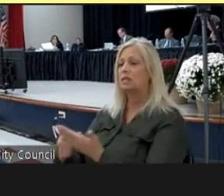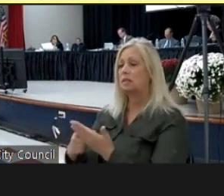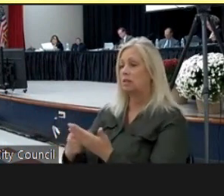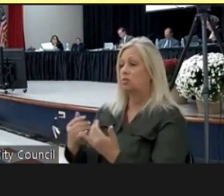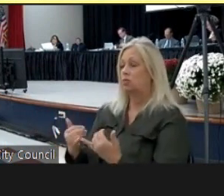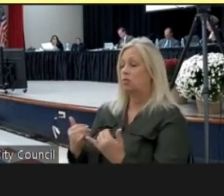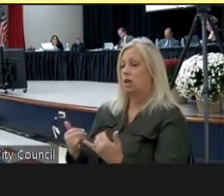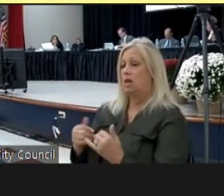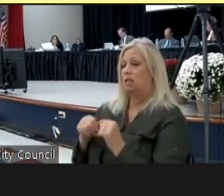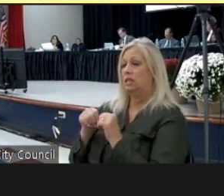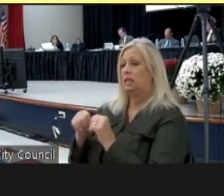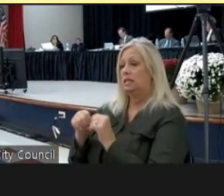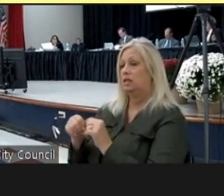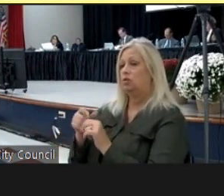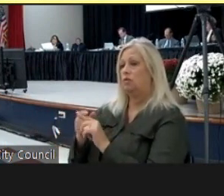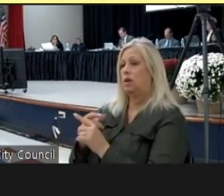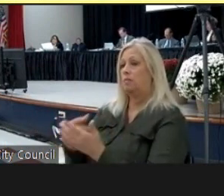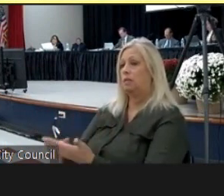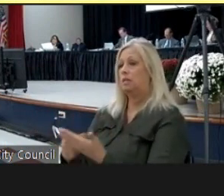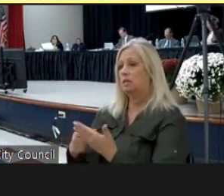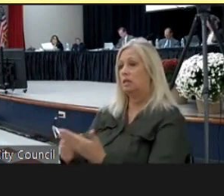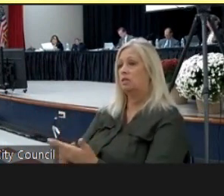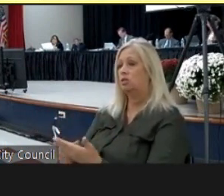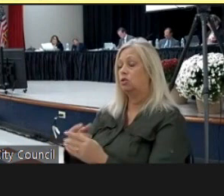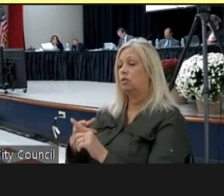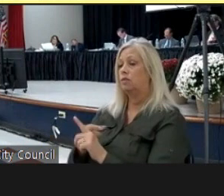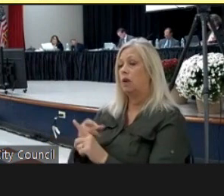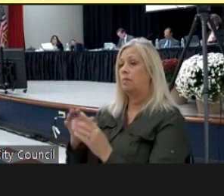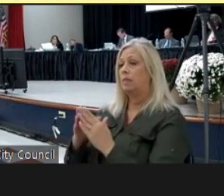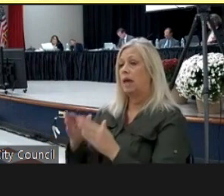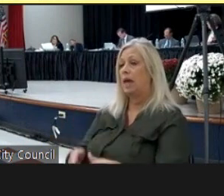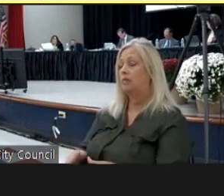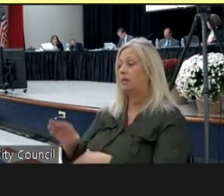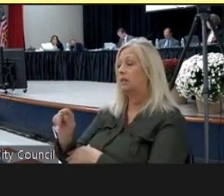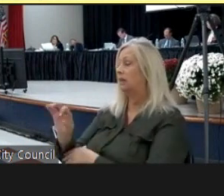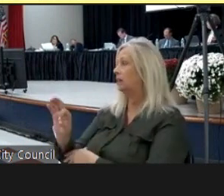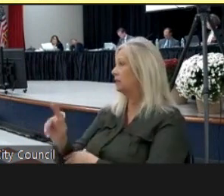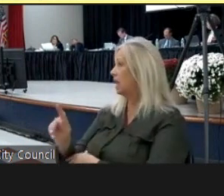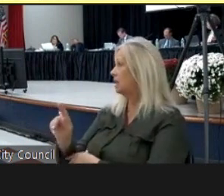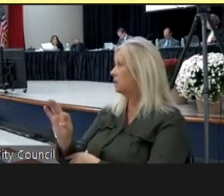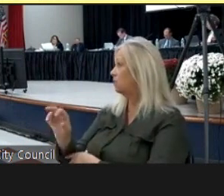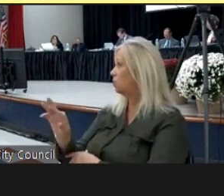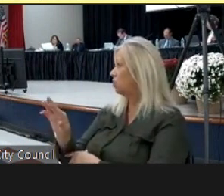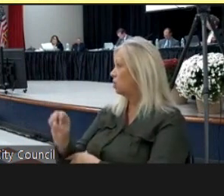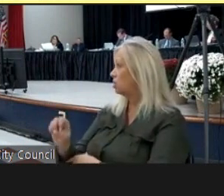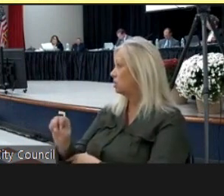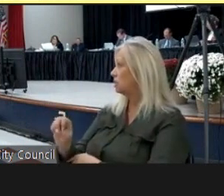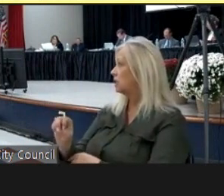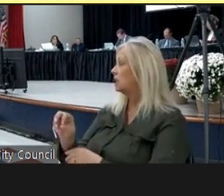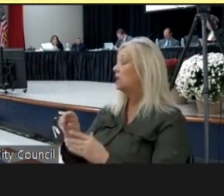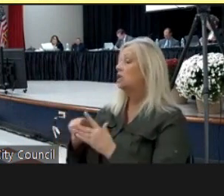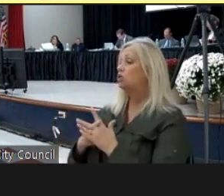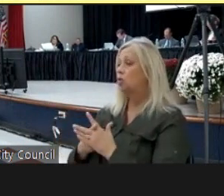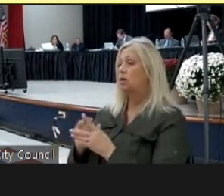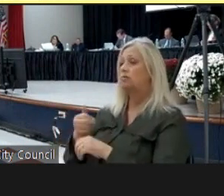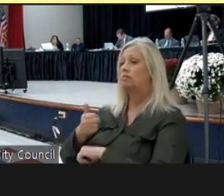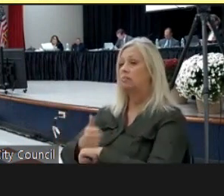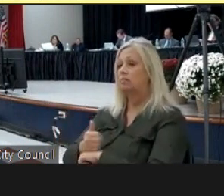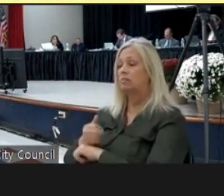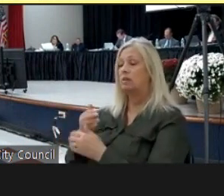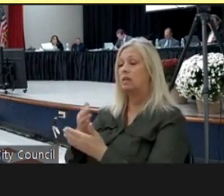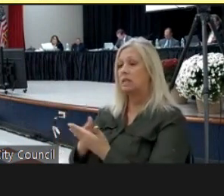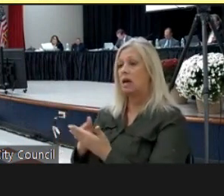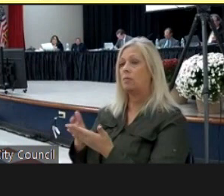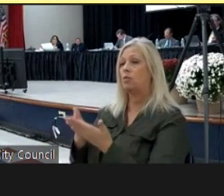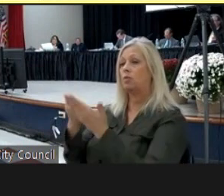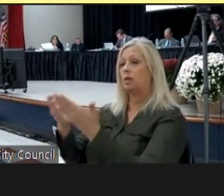a continuation of discussion that came out of the Housing Task Force in starting to implement some of the recommendations out of